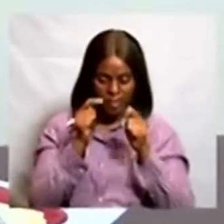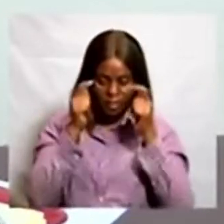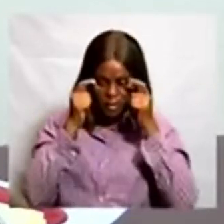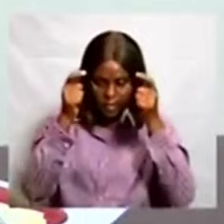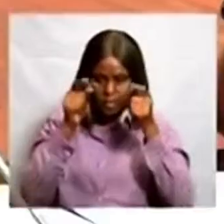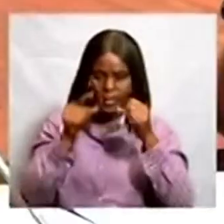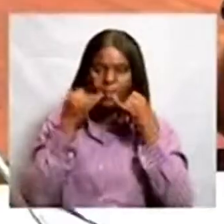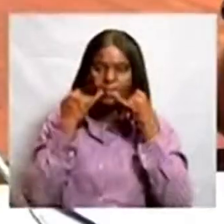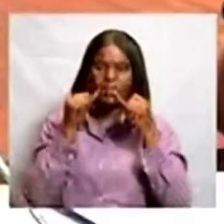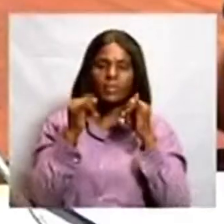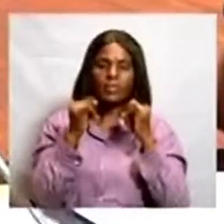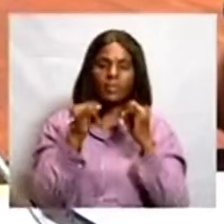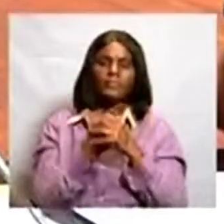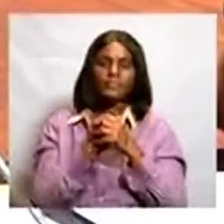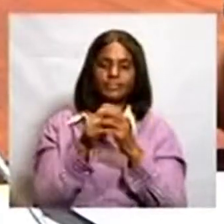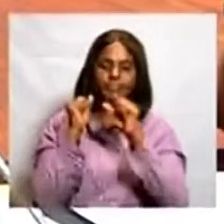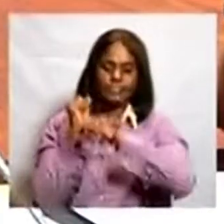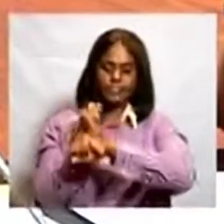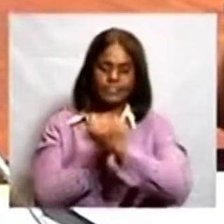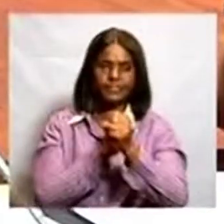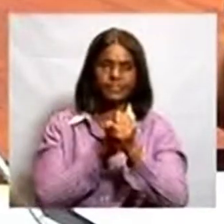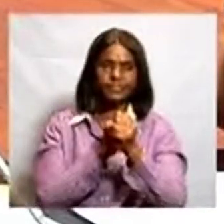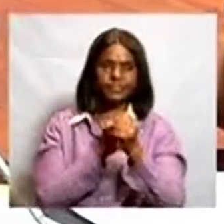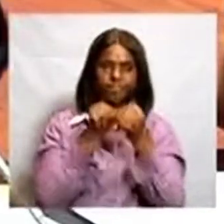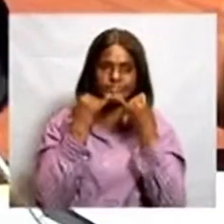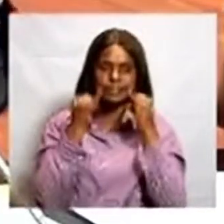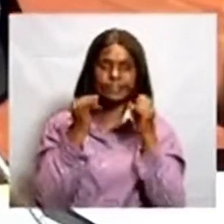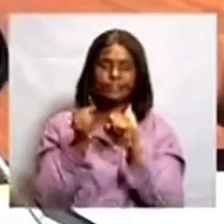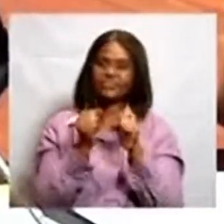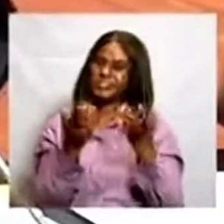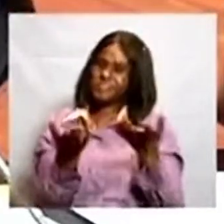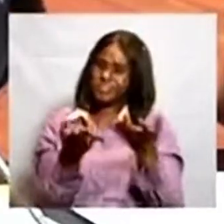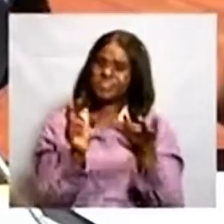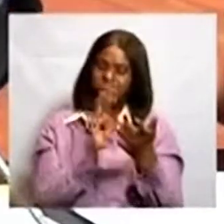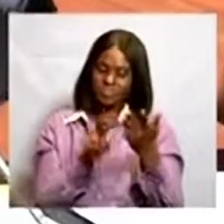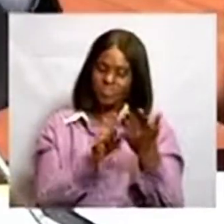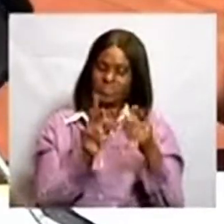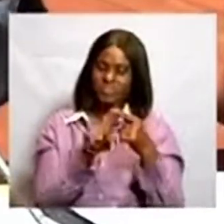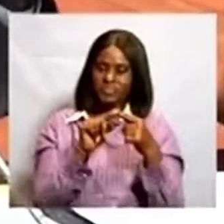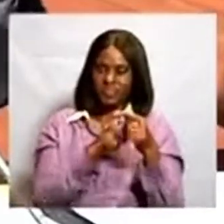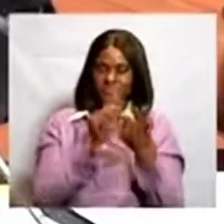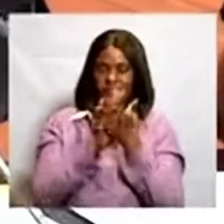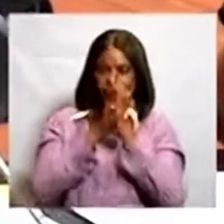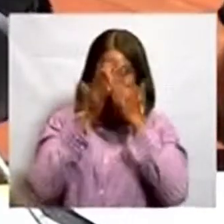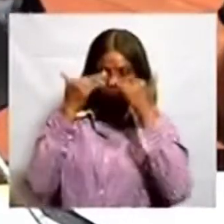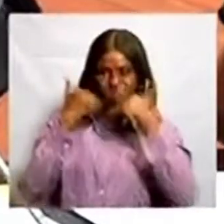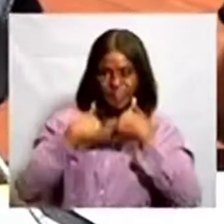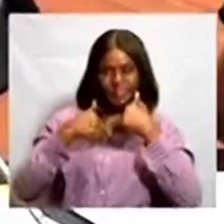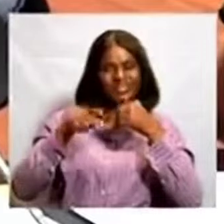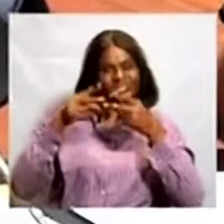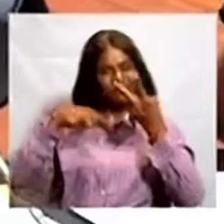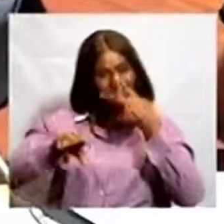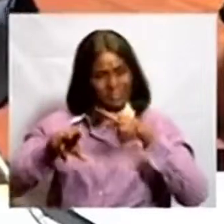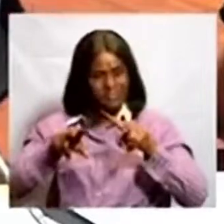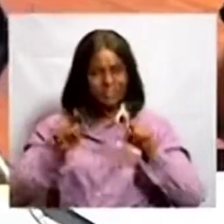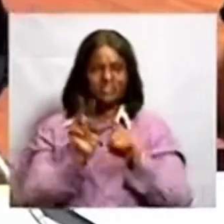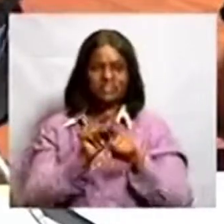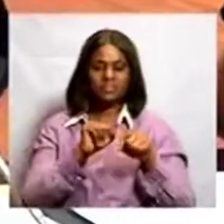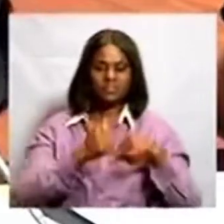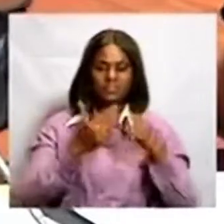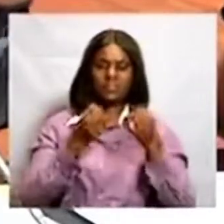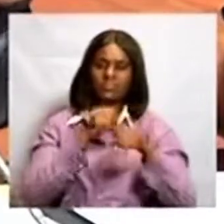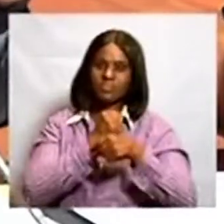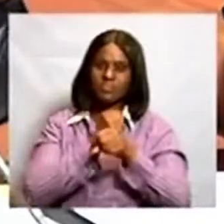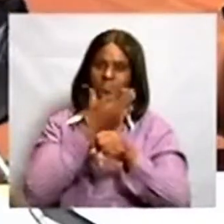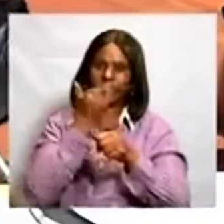information. The Data Protection Act? Oh, yeah, he read it, but we realized there was a duplication, and we want to make things